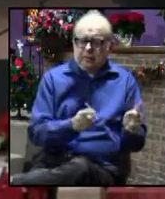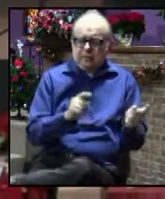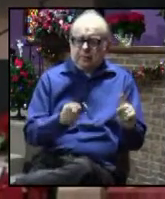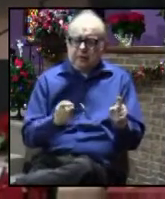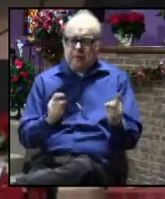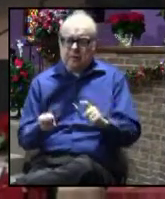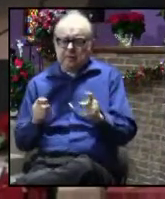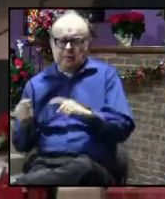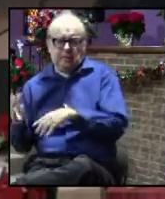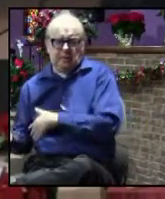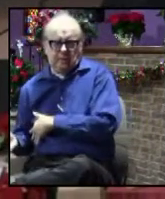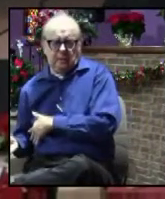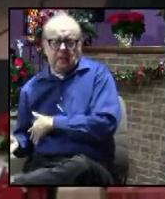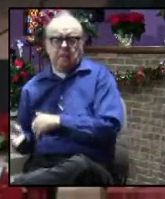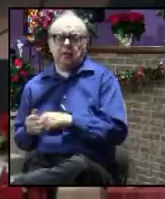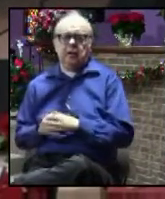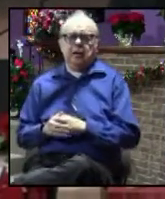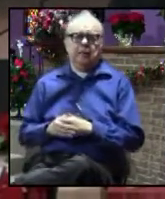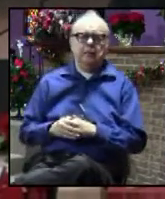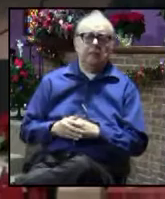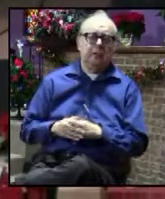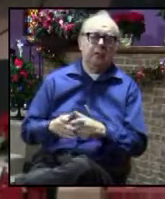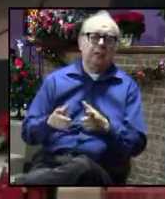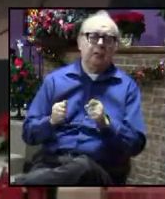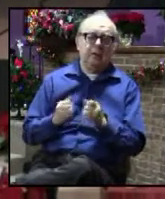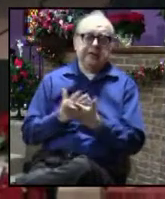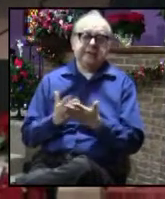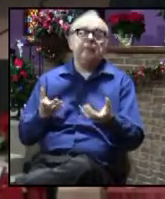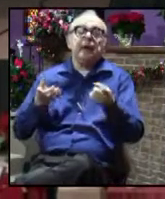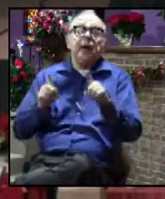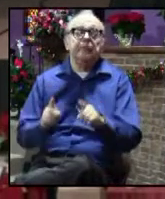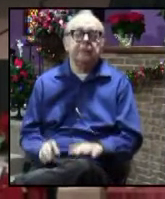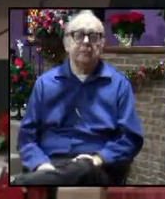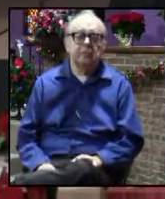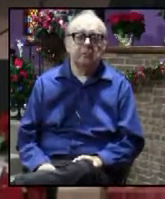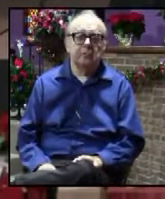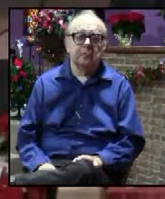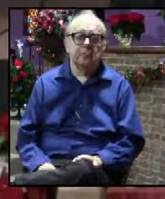next, and then all of a sudden something happens.